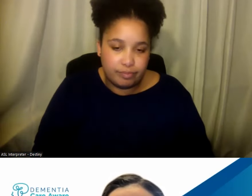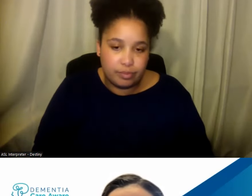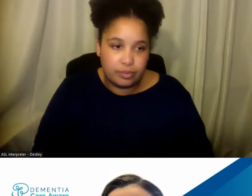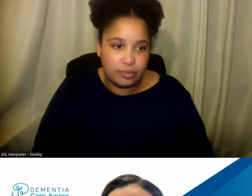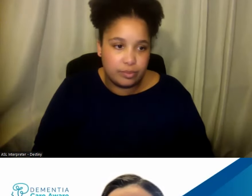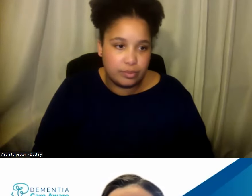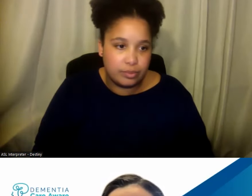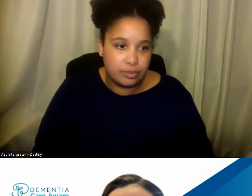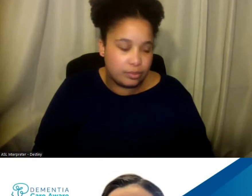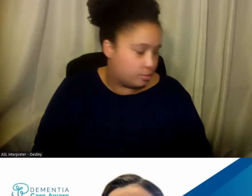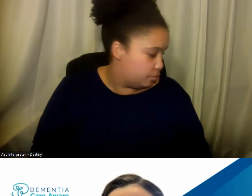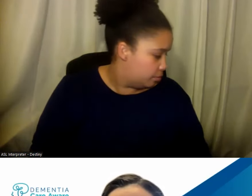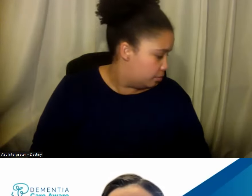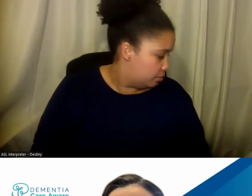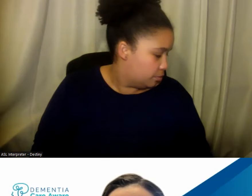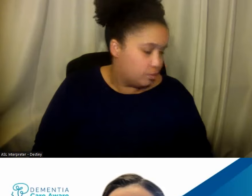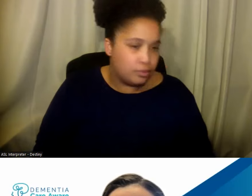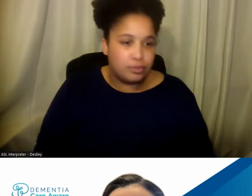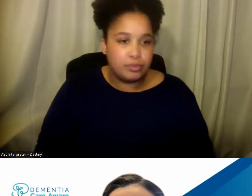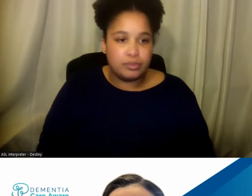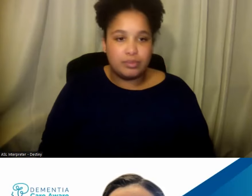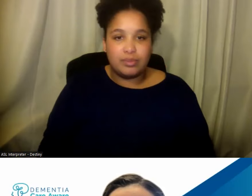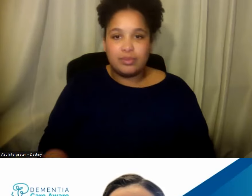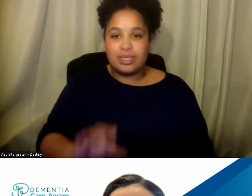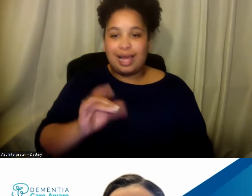Thank you, Barbara, for your comment. Catherine, you're next.